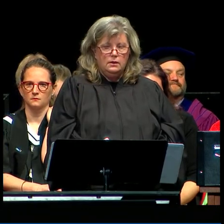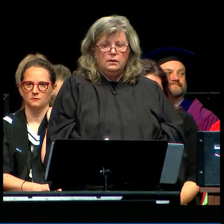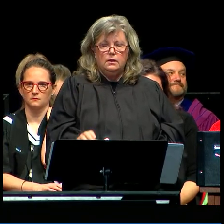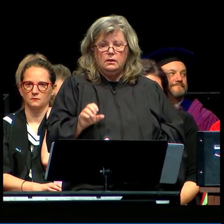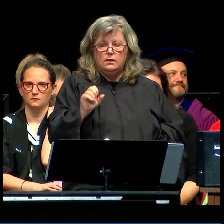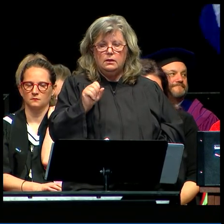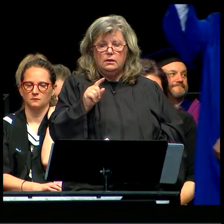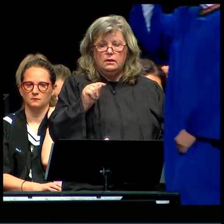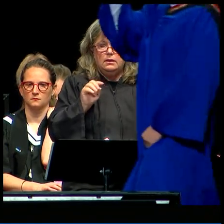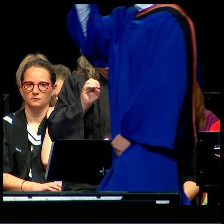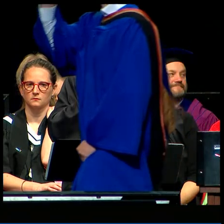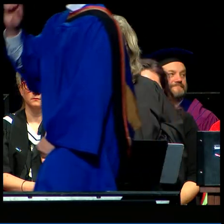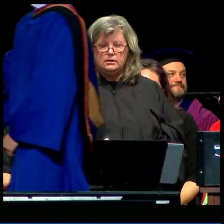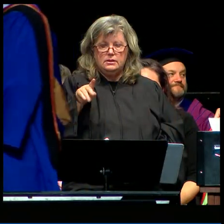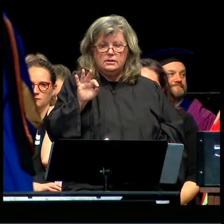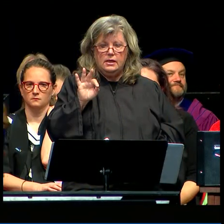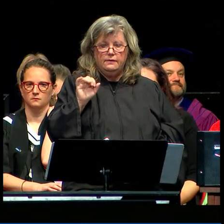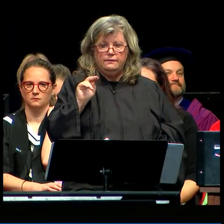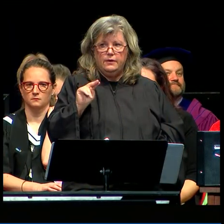Stephen Harris.